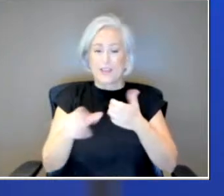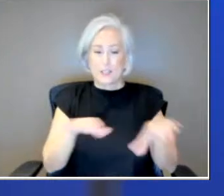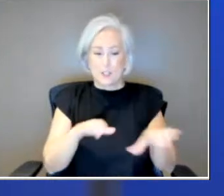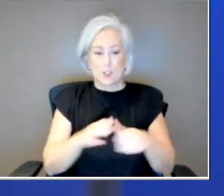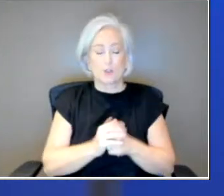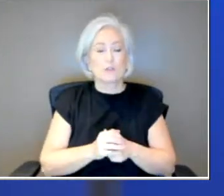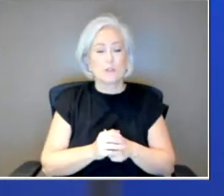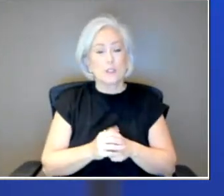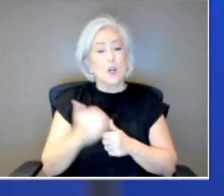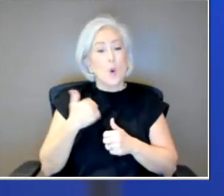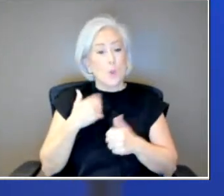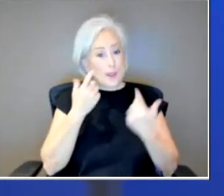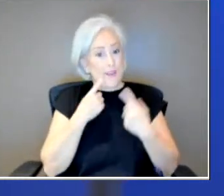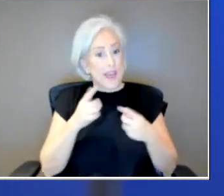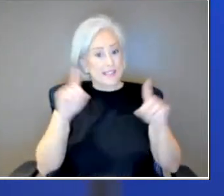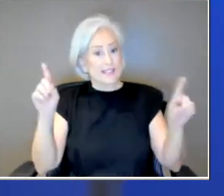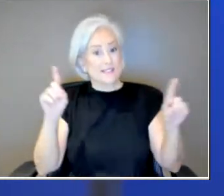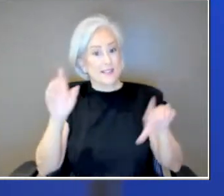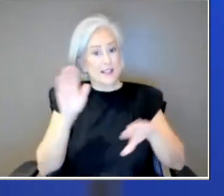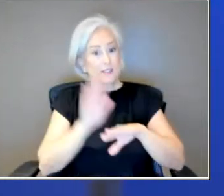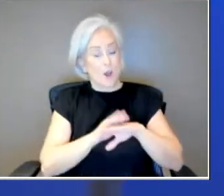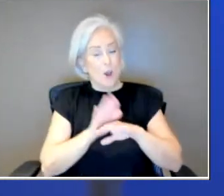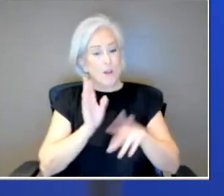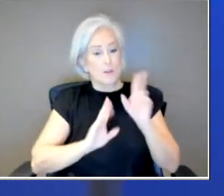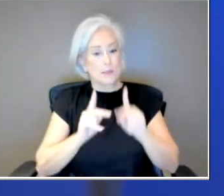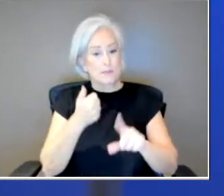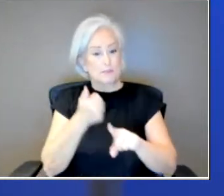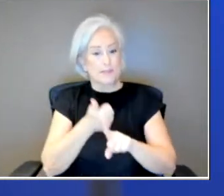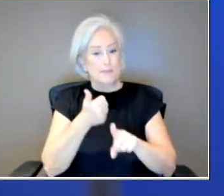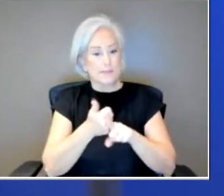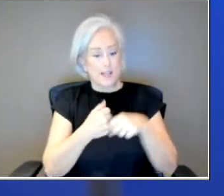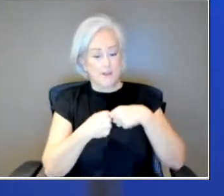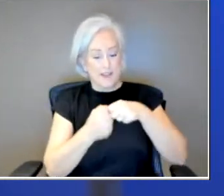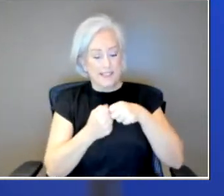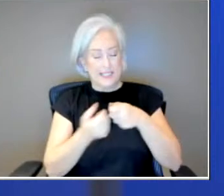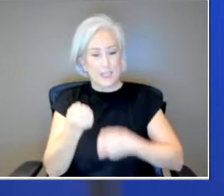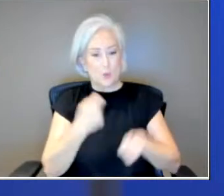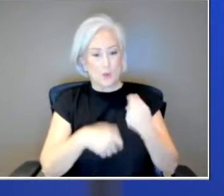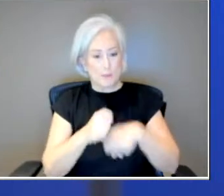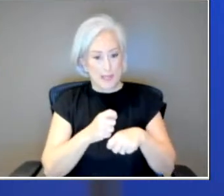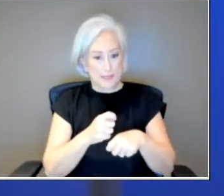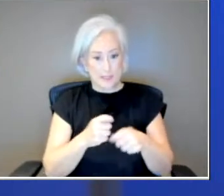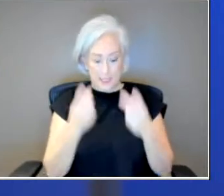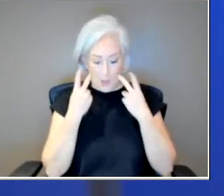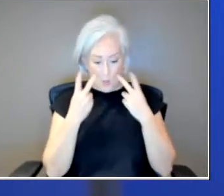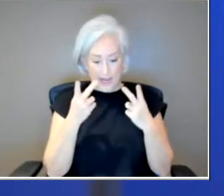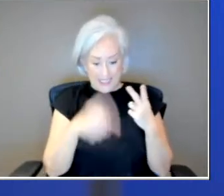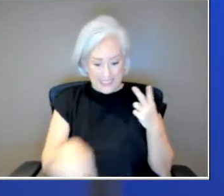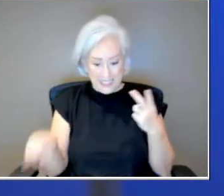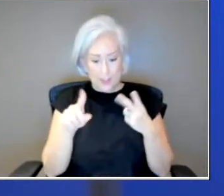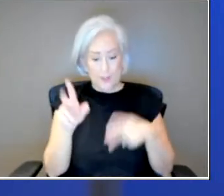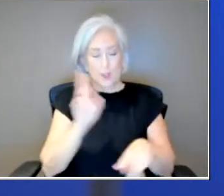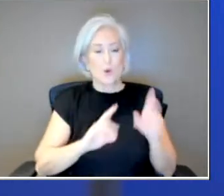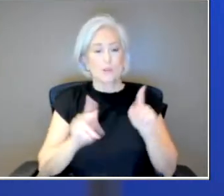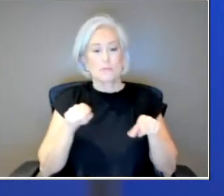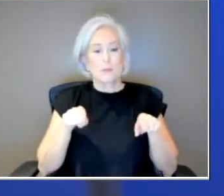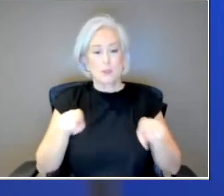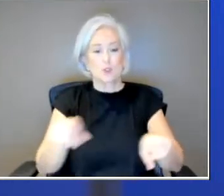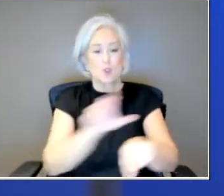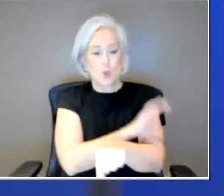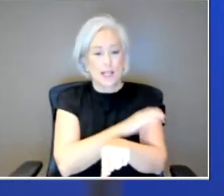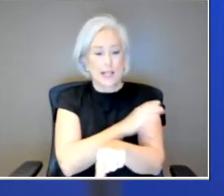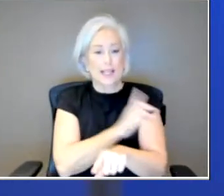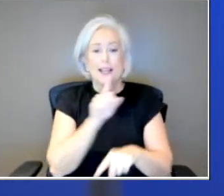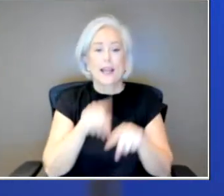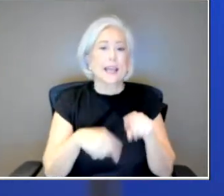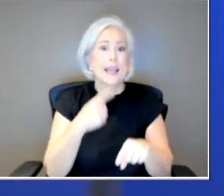success on people who have had knee replacements already. Now, when I see those people in clinic, I can't tell them I have the